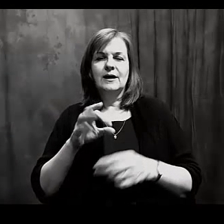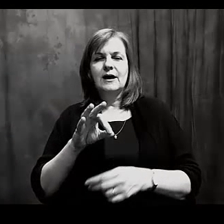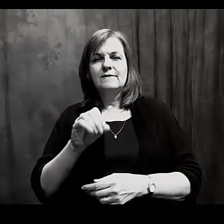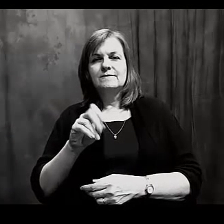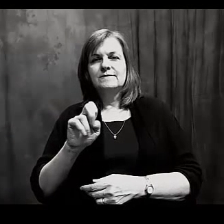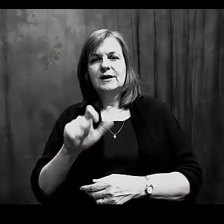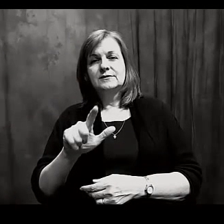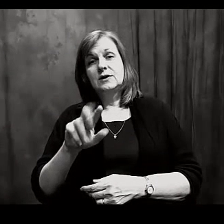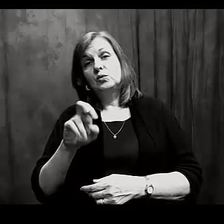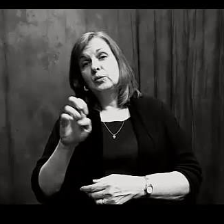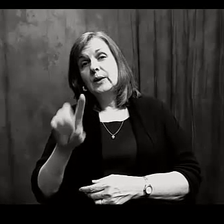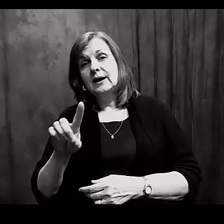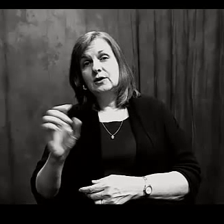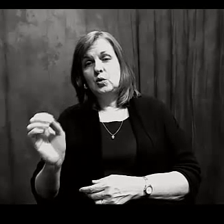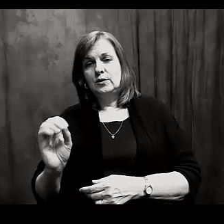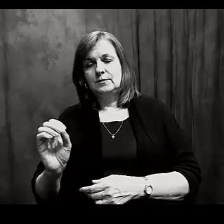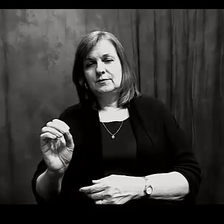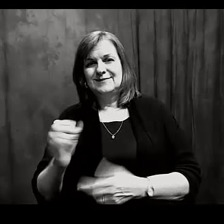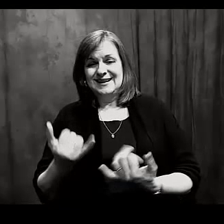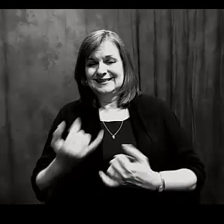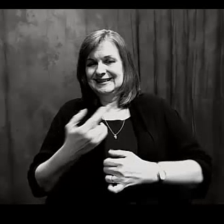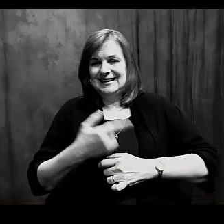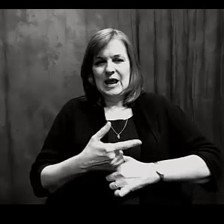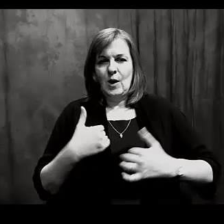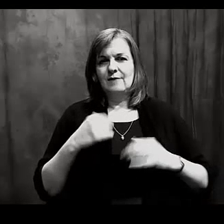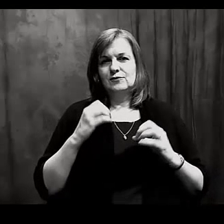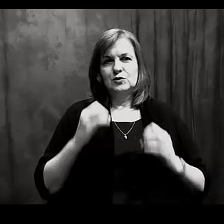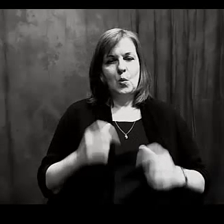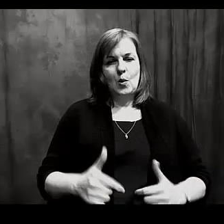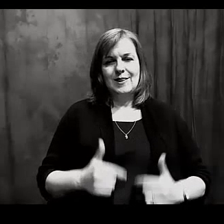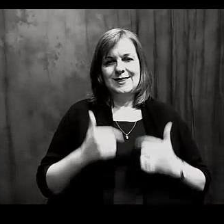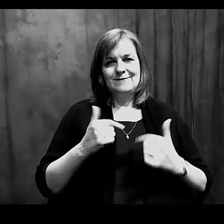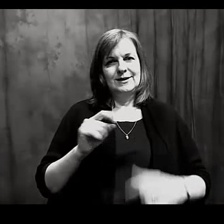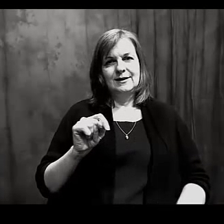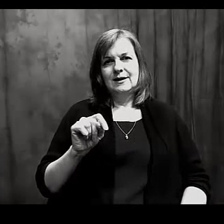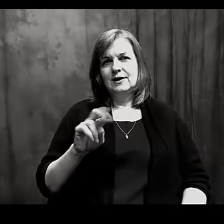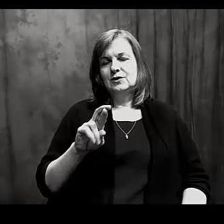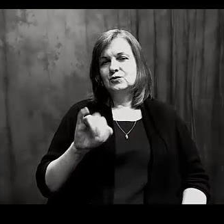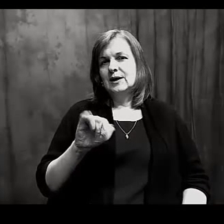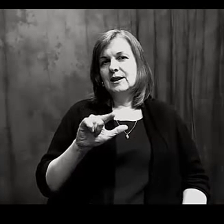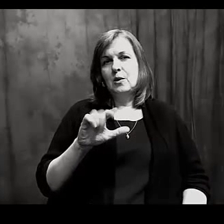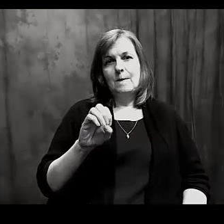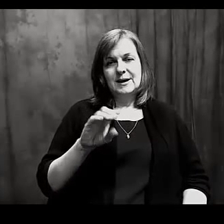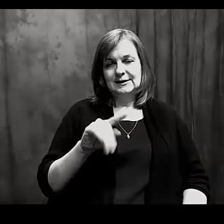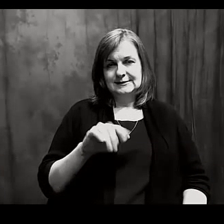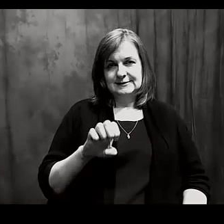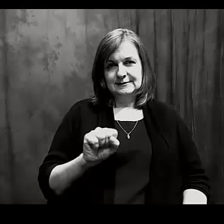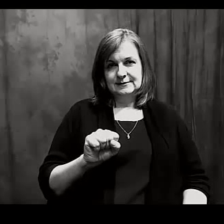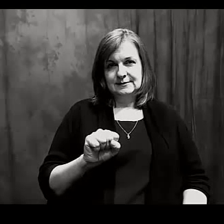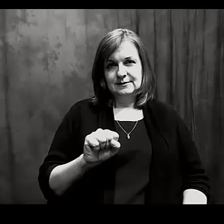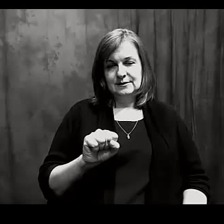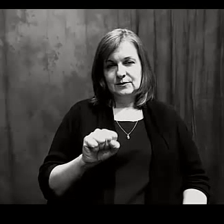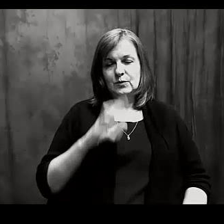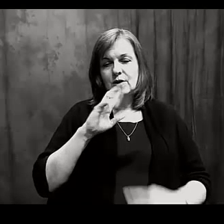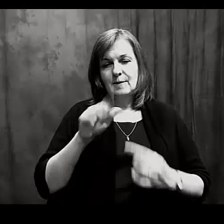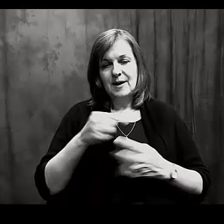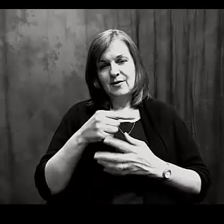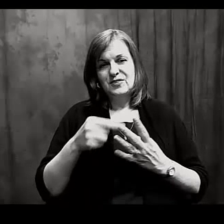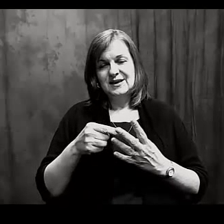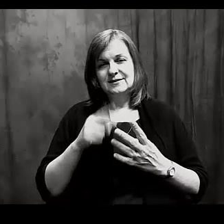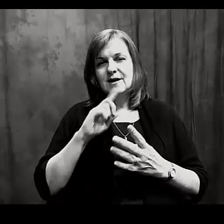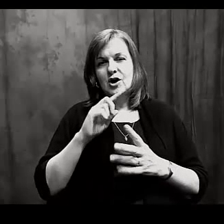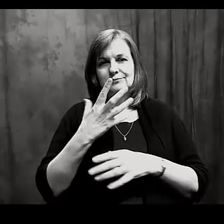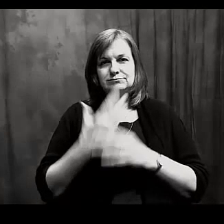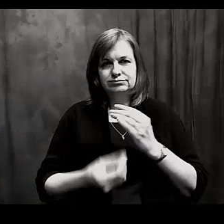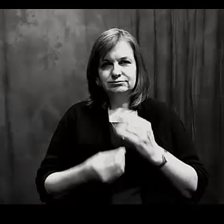organism. There are no living species of trilobites. So when we talk about trilobites, we talk about